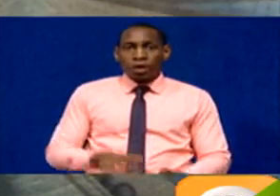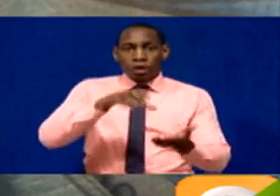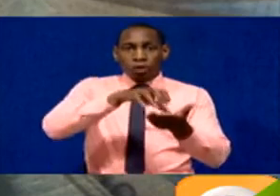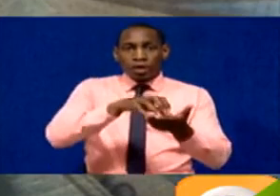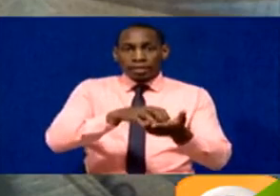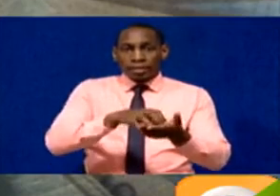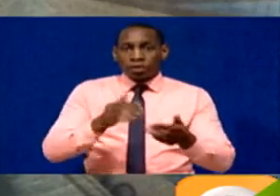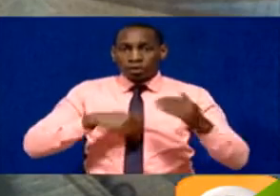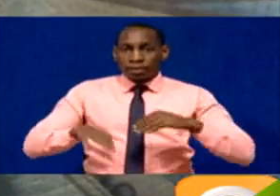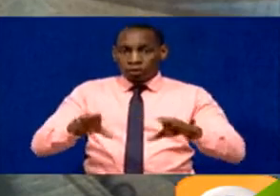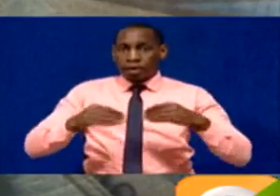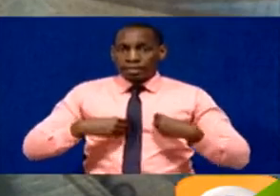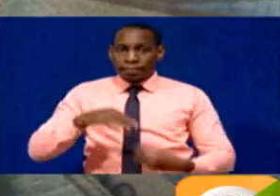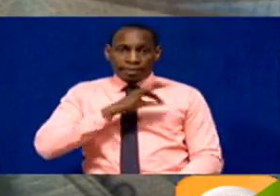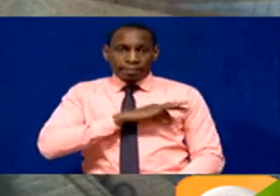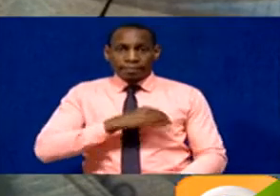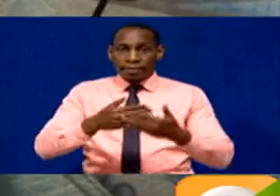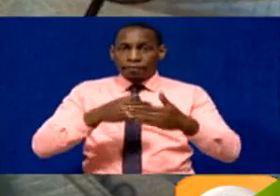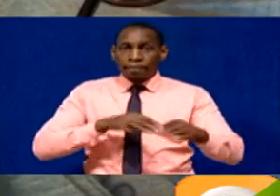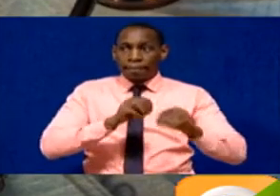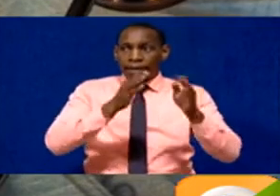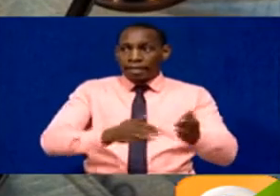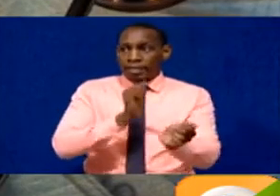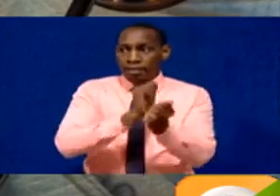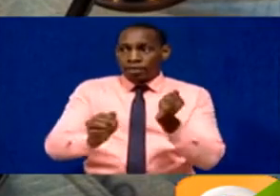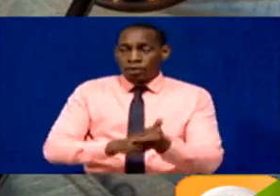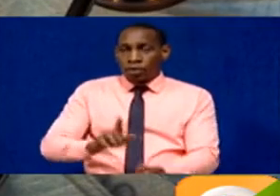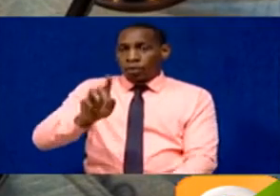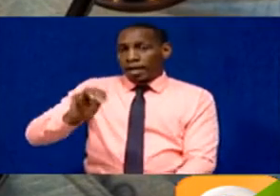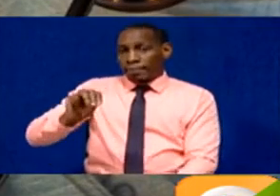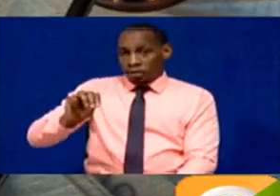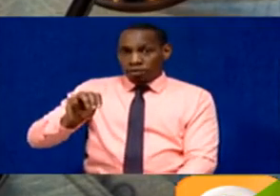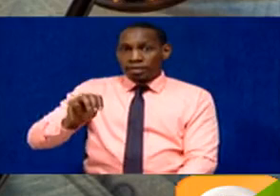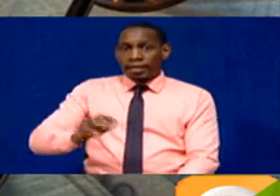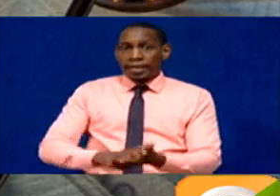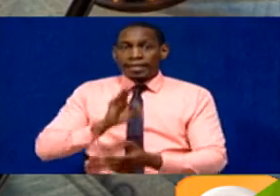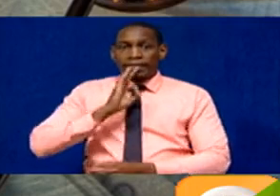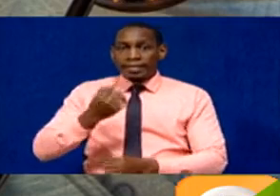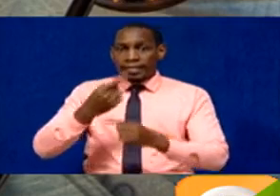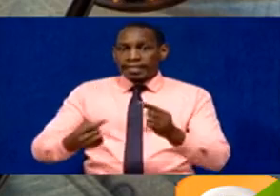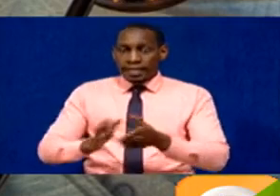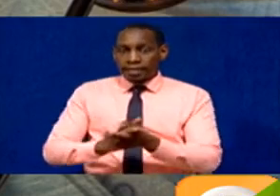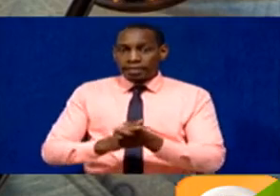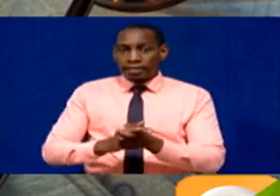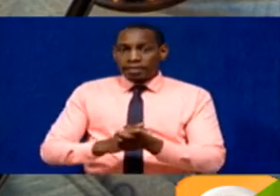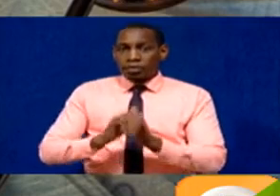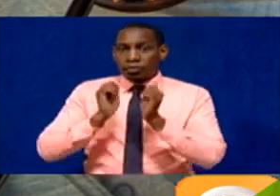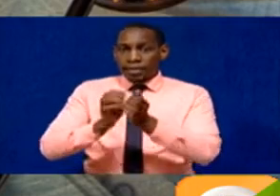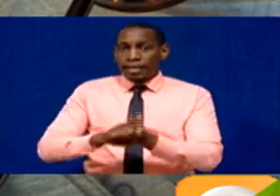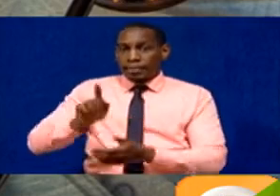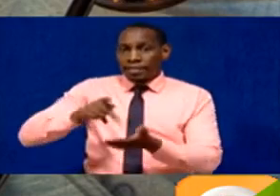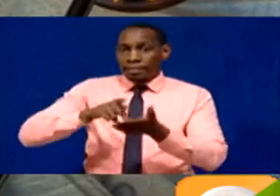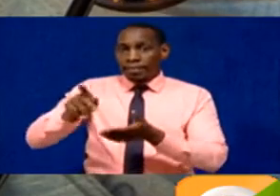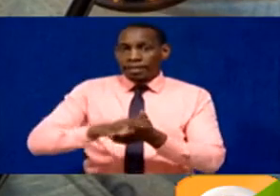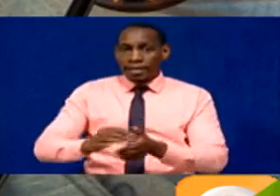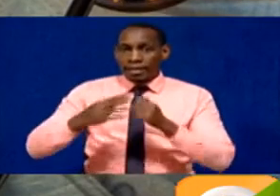of corruptly receiving a benefit, the former manager was slapped with a 1 million shillings fine and a 3-year default alongside a mandatory